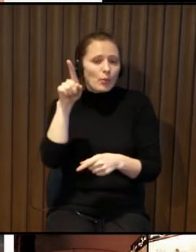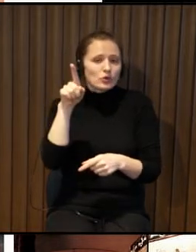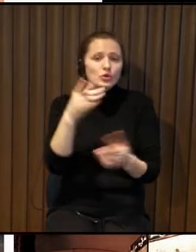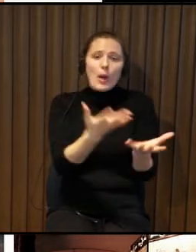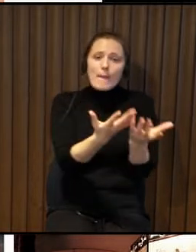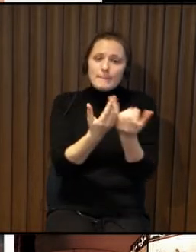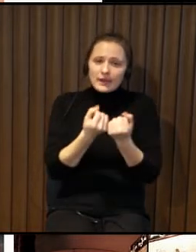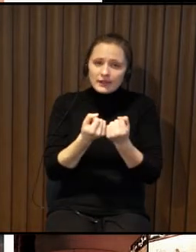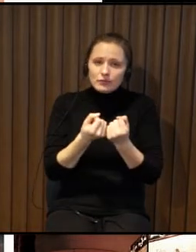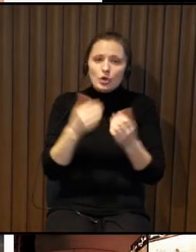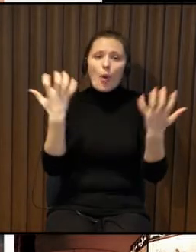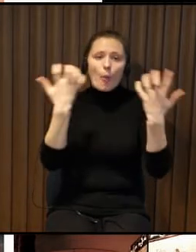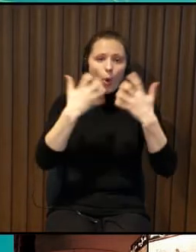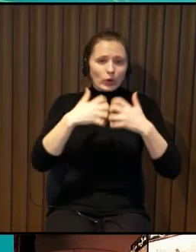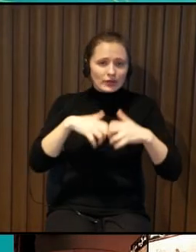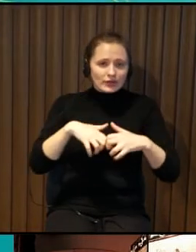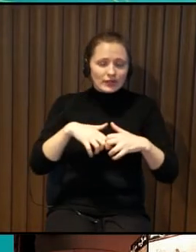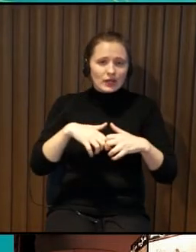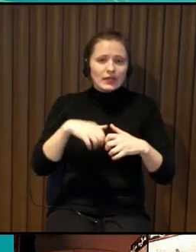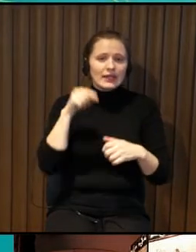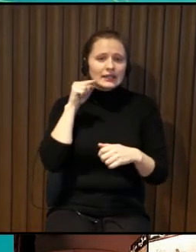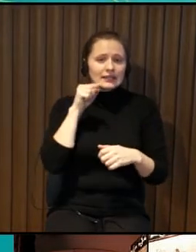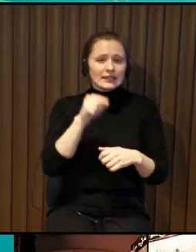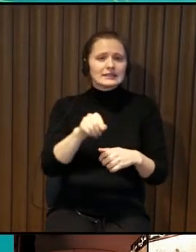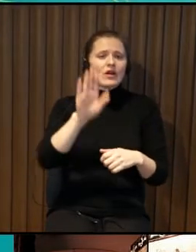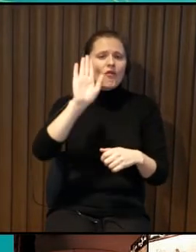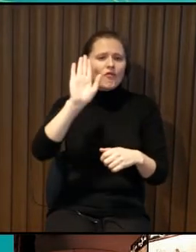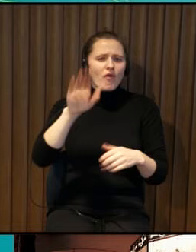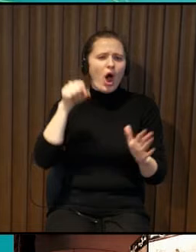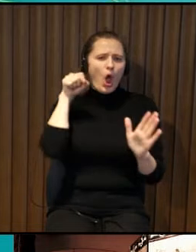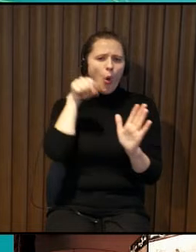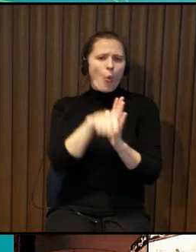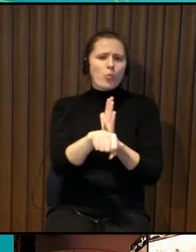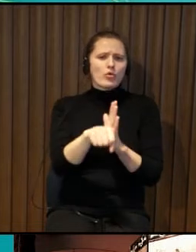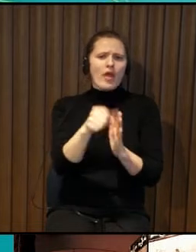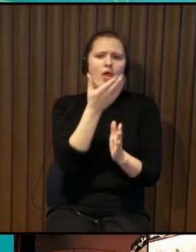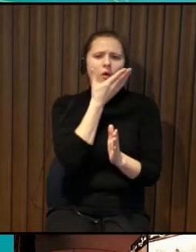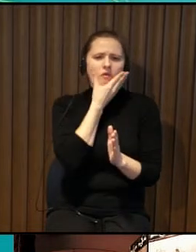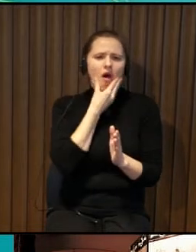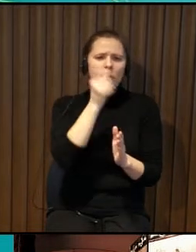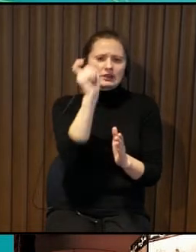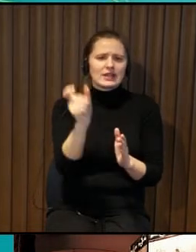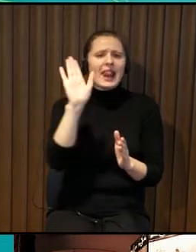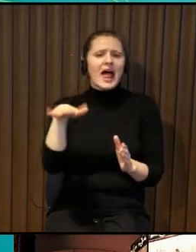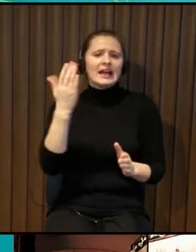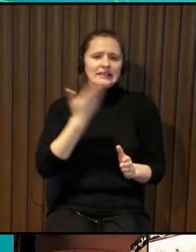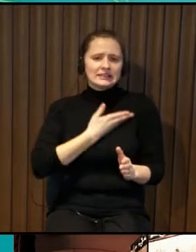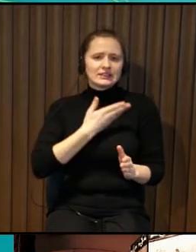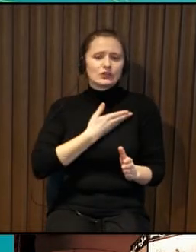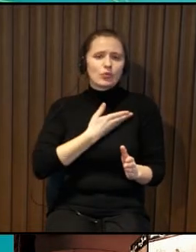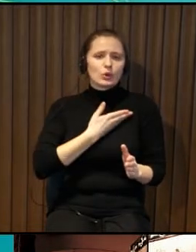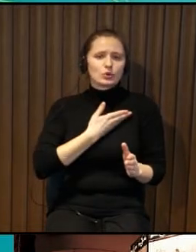our society will survive and thrive. This is a misguided theory of social Darwinism